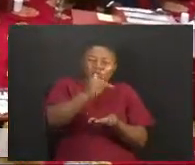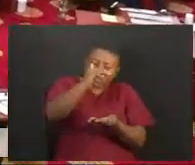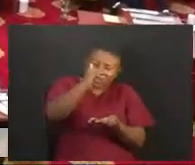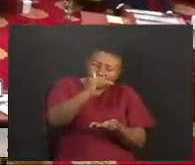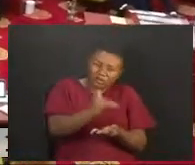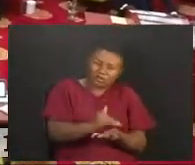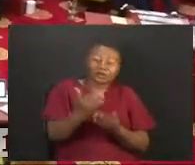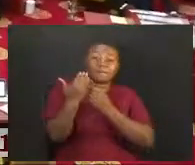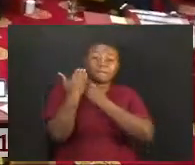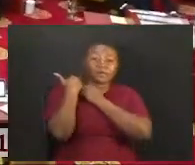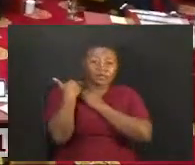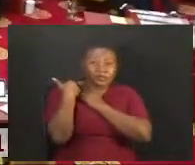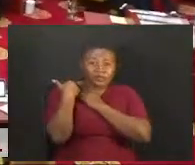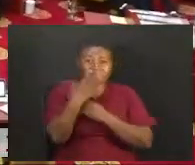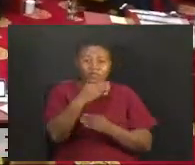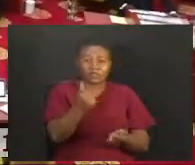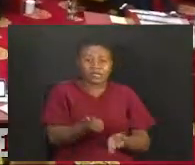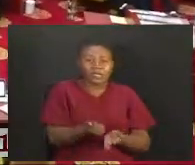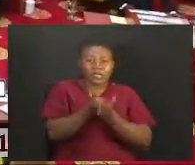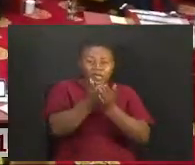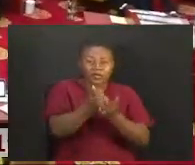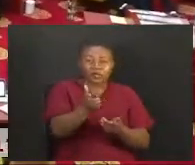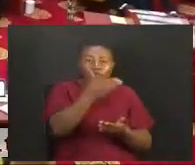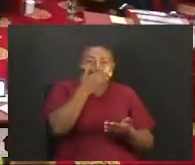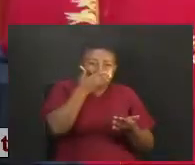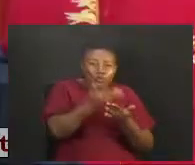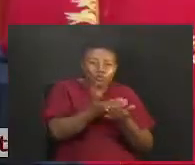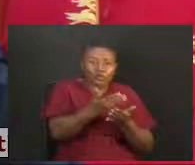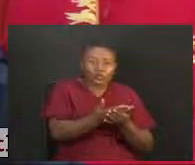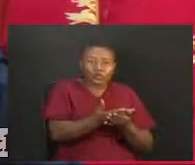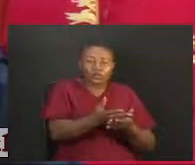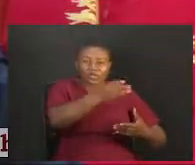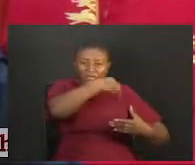and improve their disposable income.